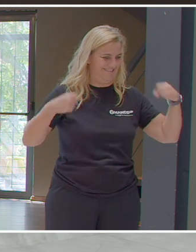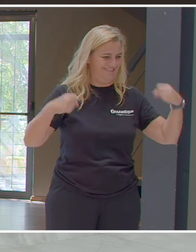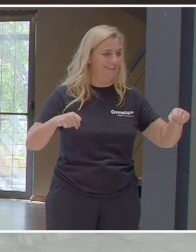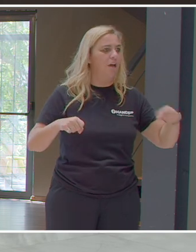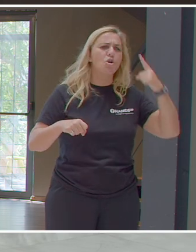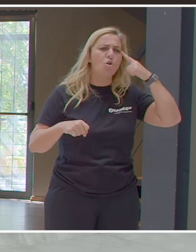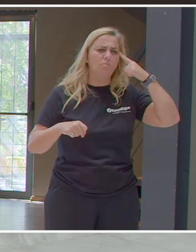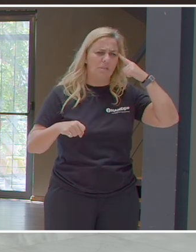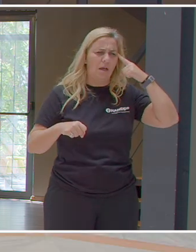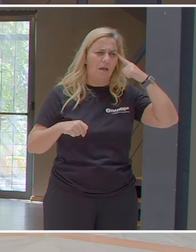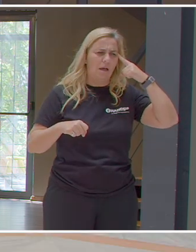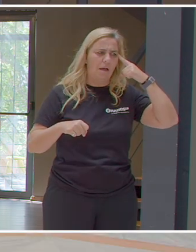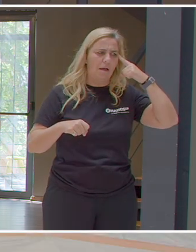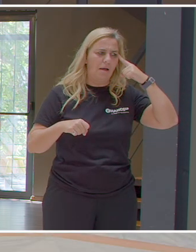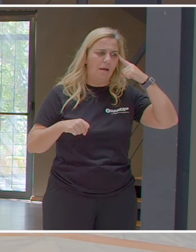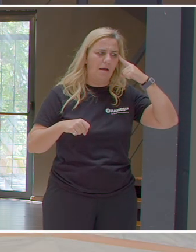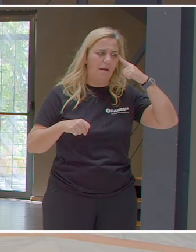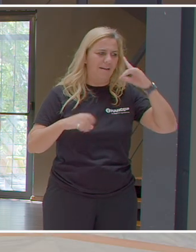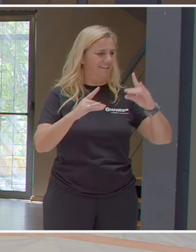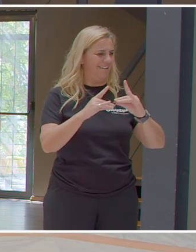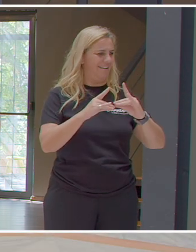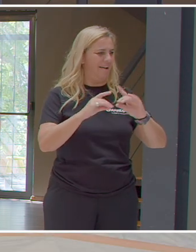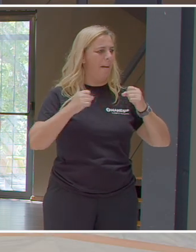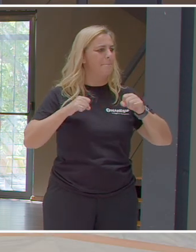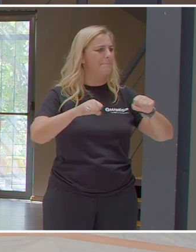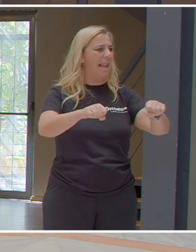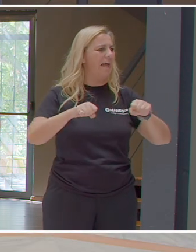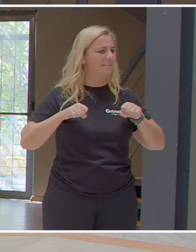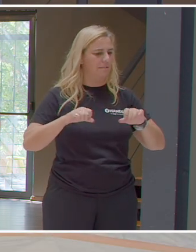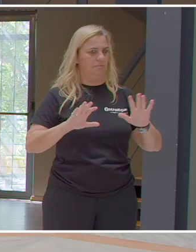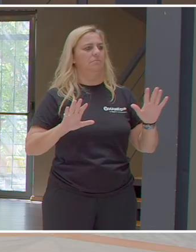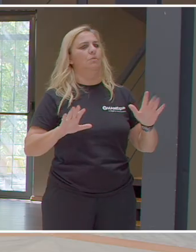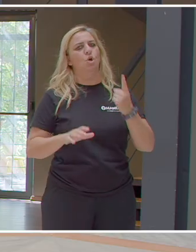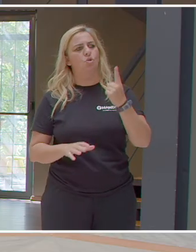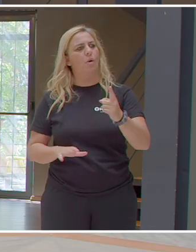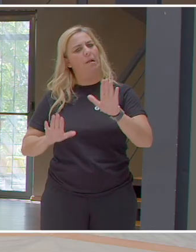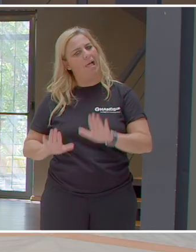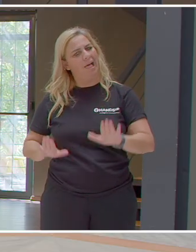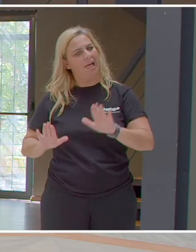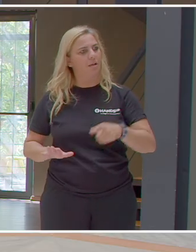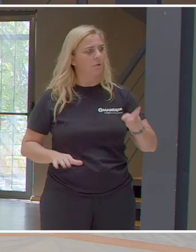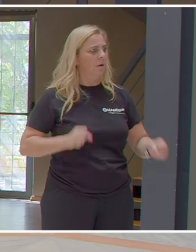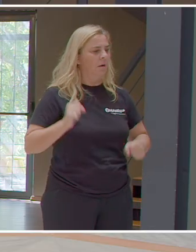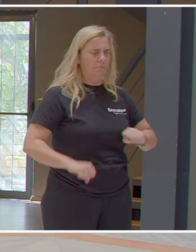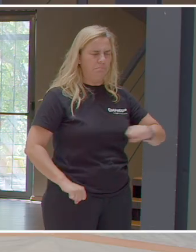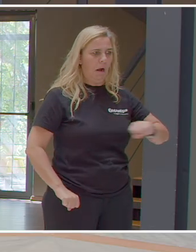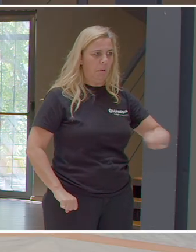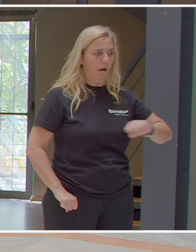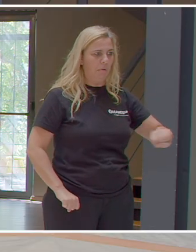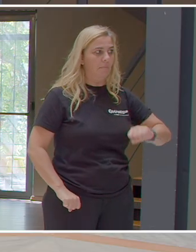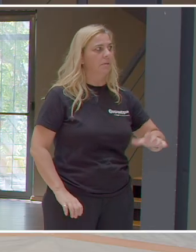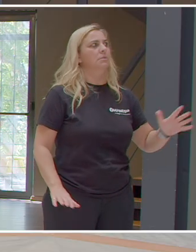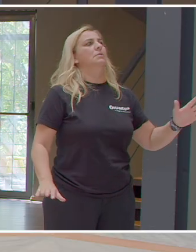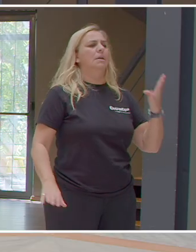Pilates. To all of these, you know, one is chill and one is very just like you're dead afterwards. But 40 minutes